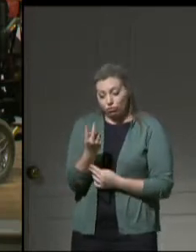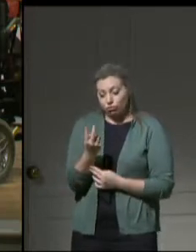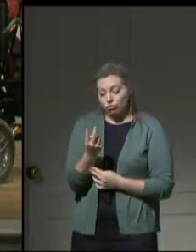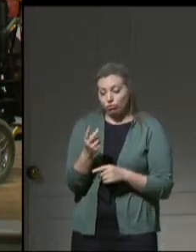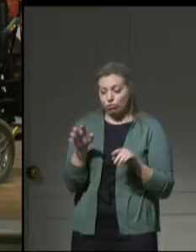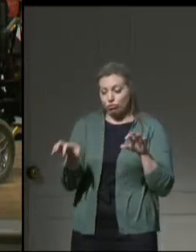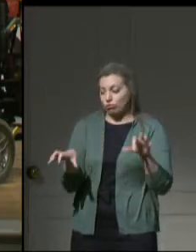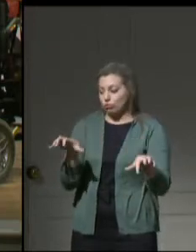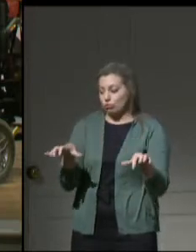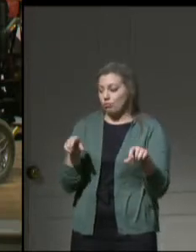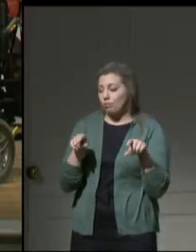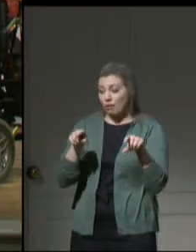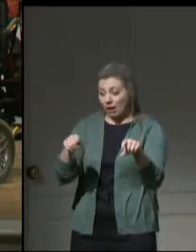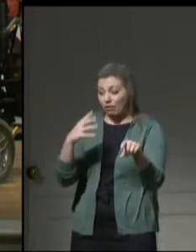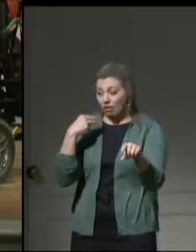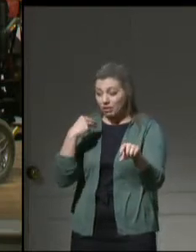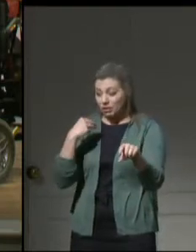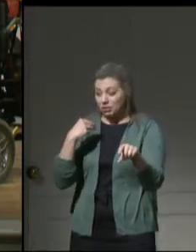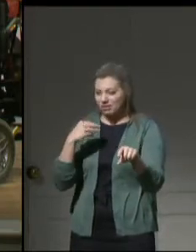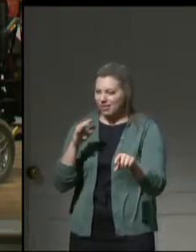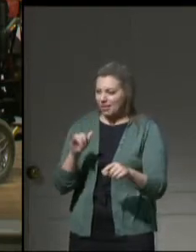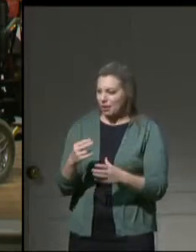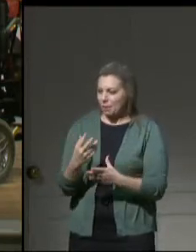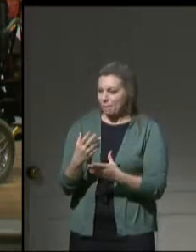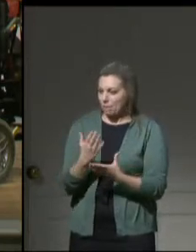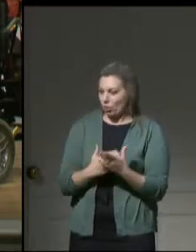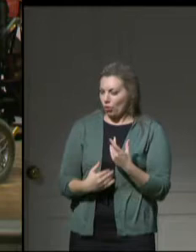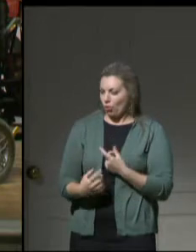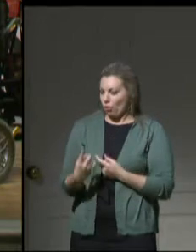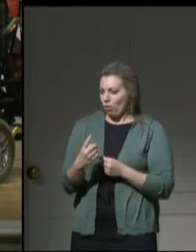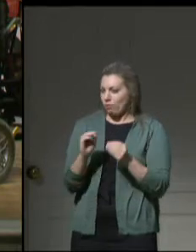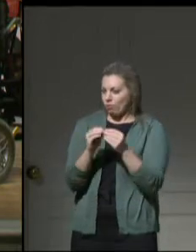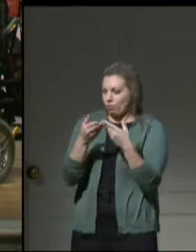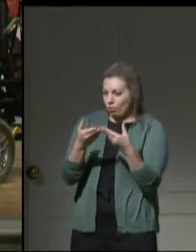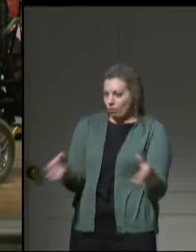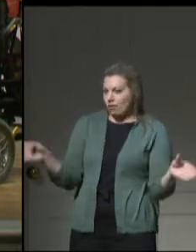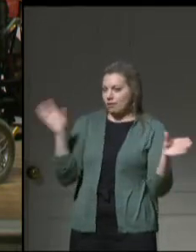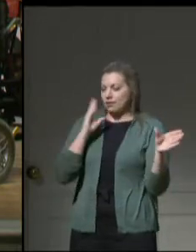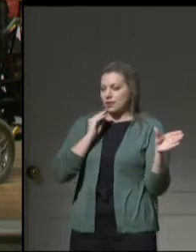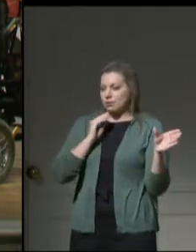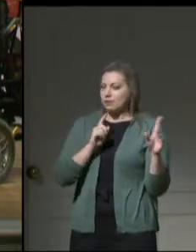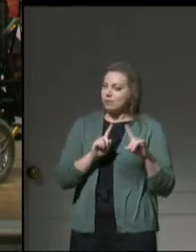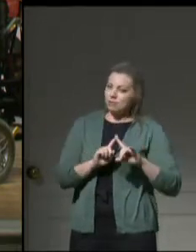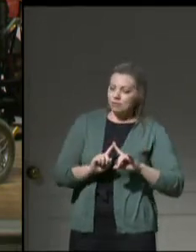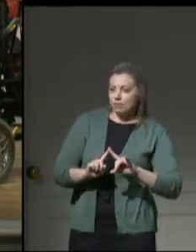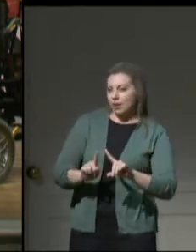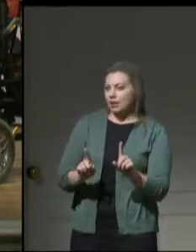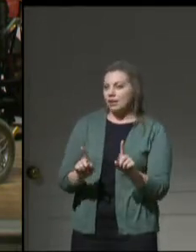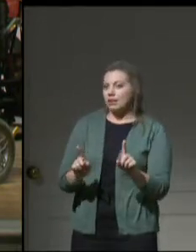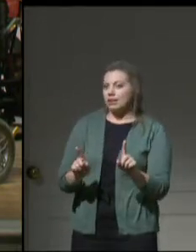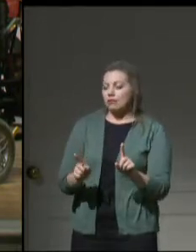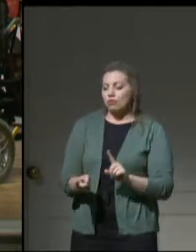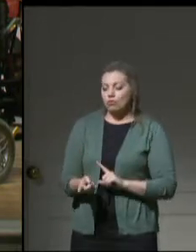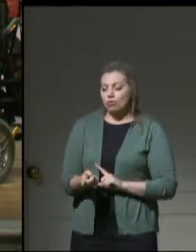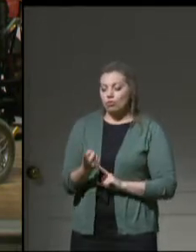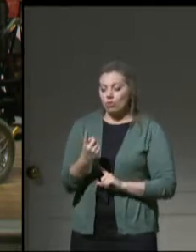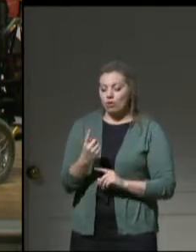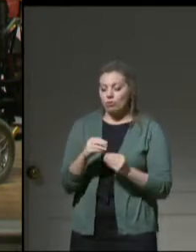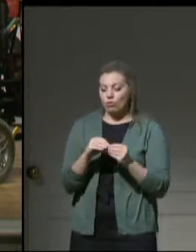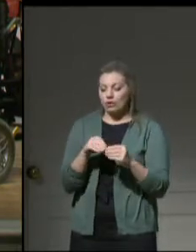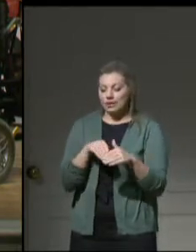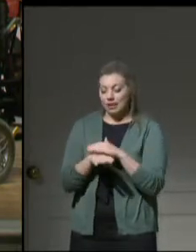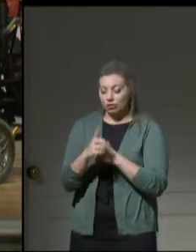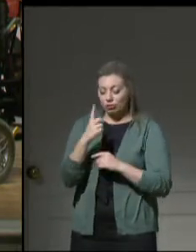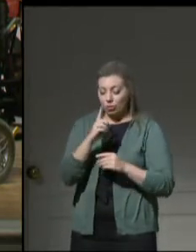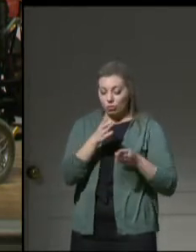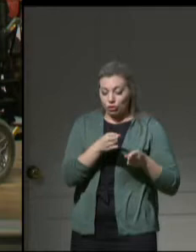they're both parallel experiences as part of one larger experience, but one is more accessible to someone who's